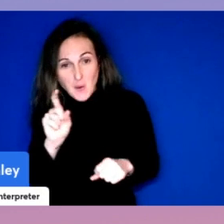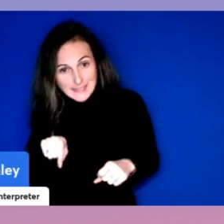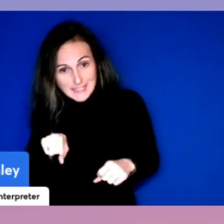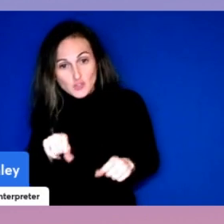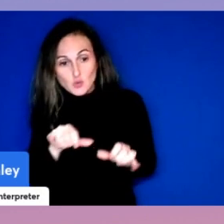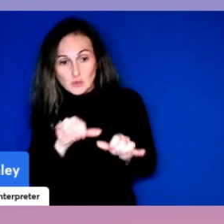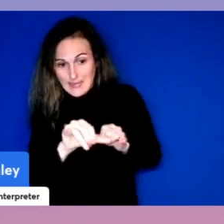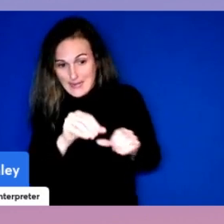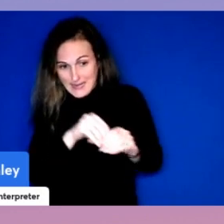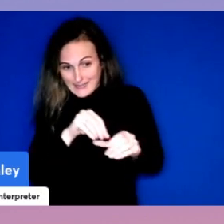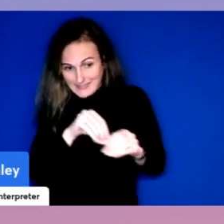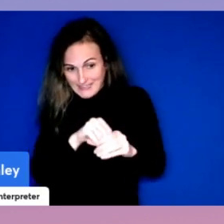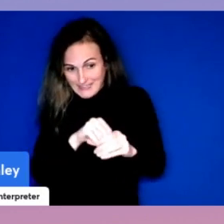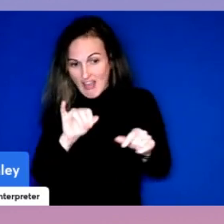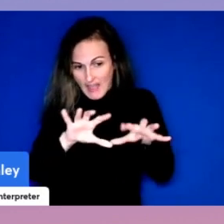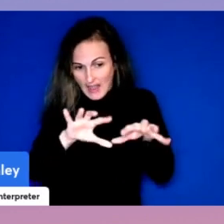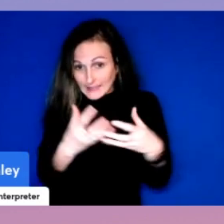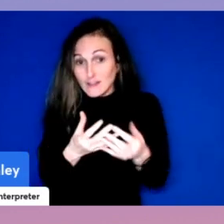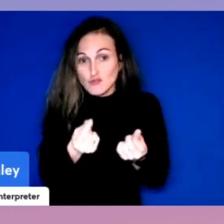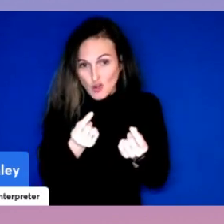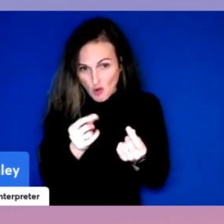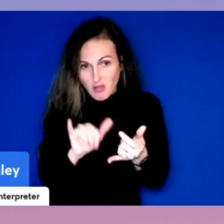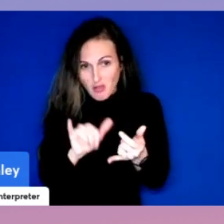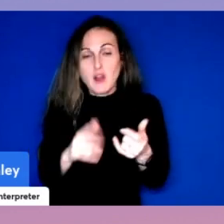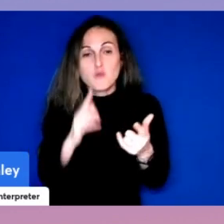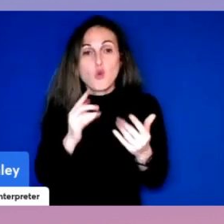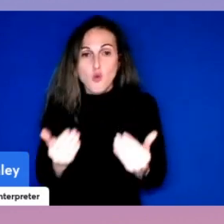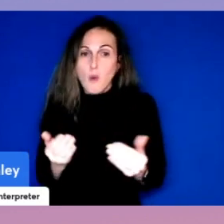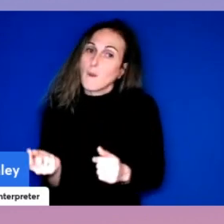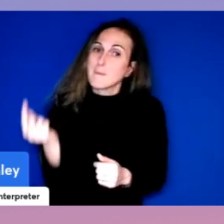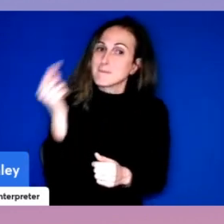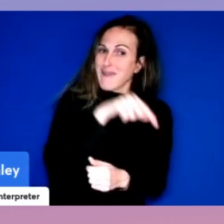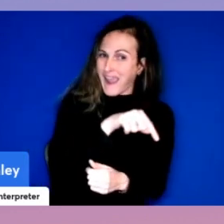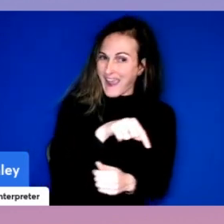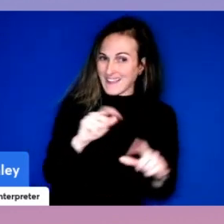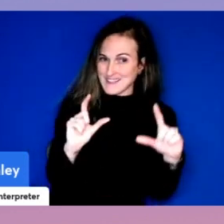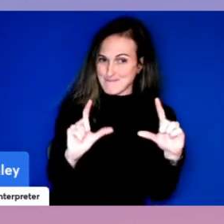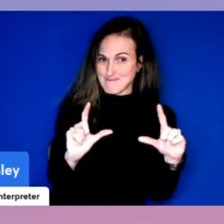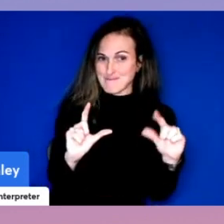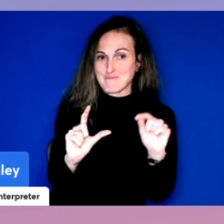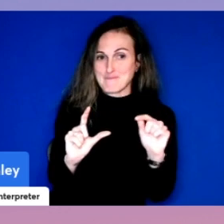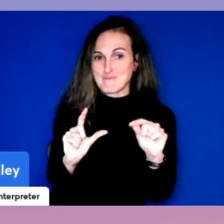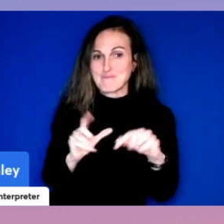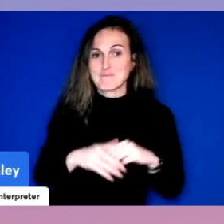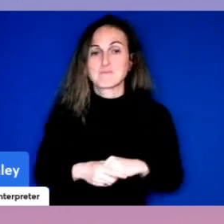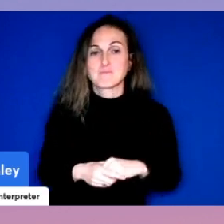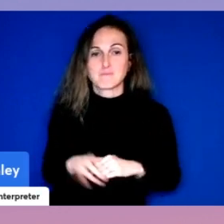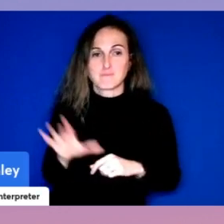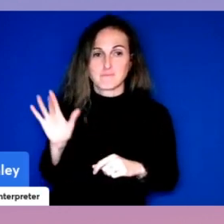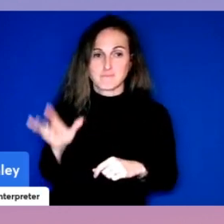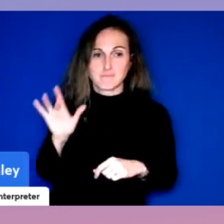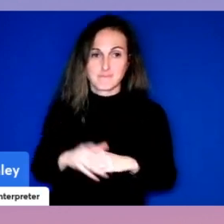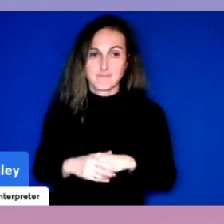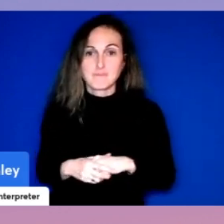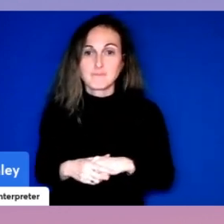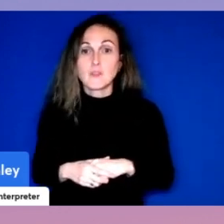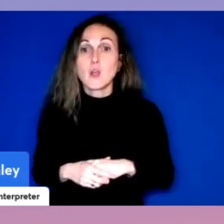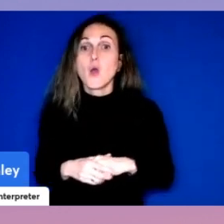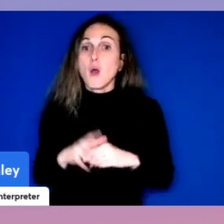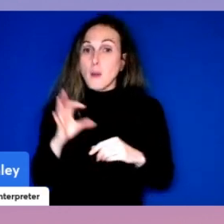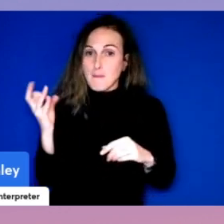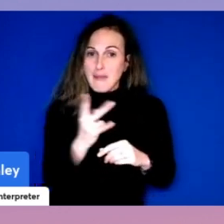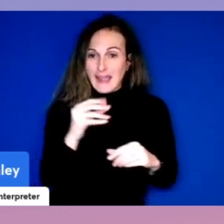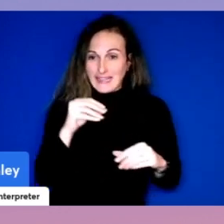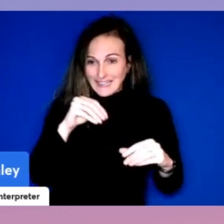stay inside the Vault container to do that. So let's go ahead and go back. All right, so we're back in the